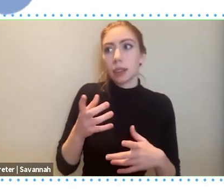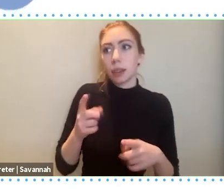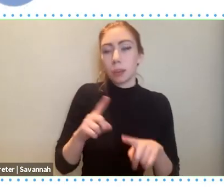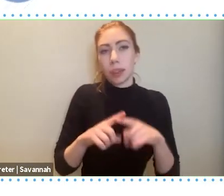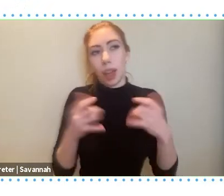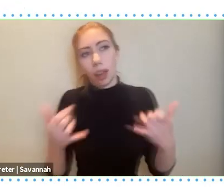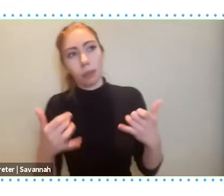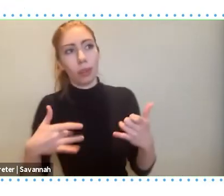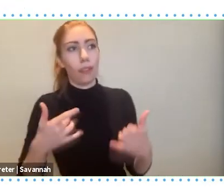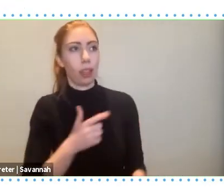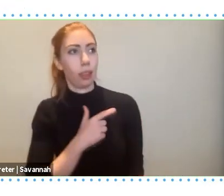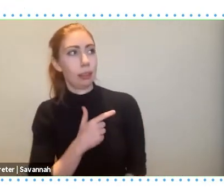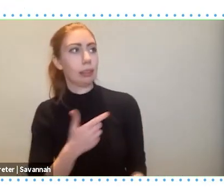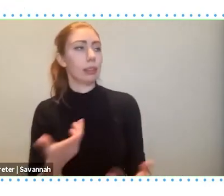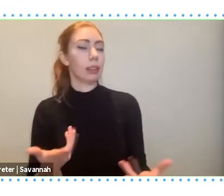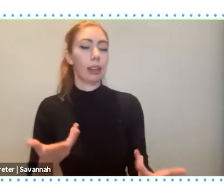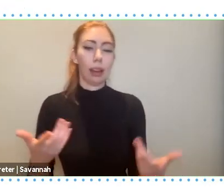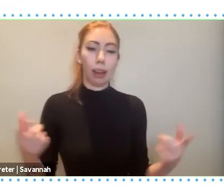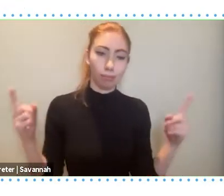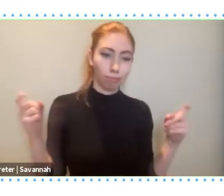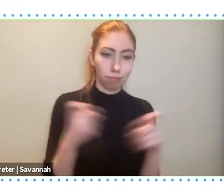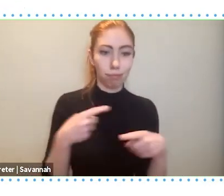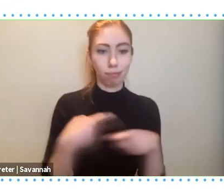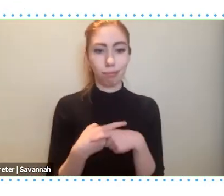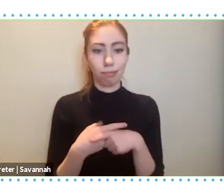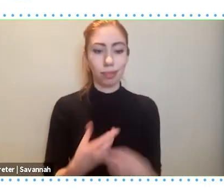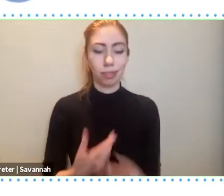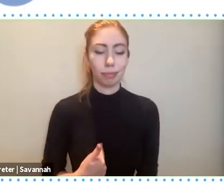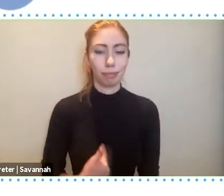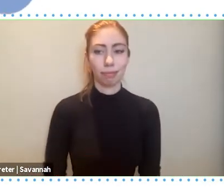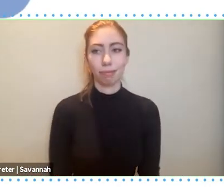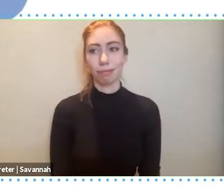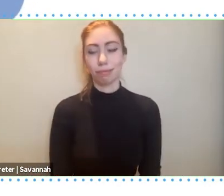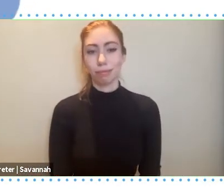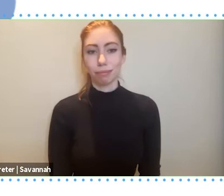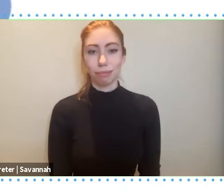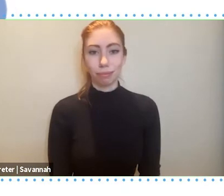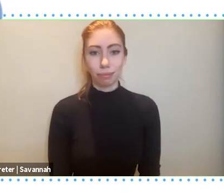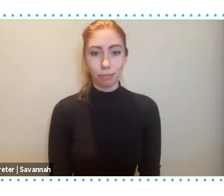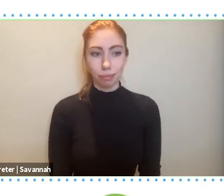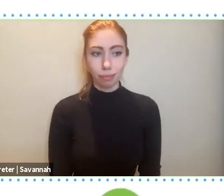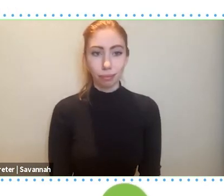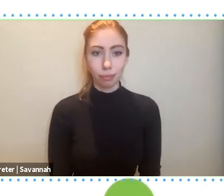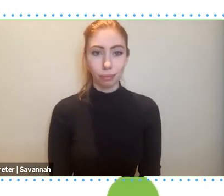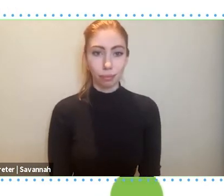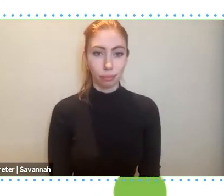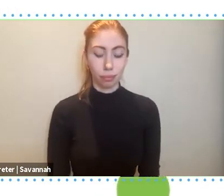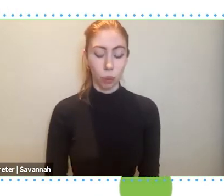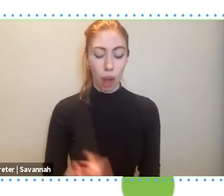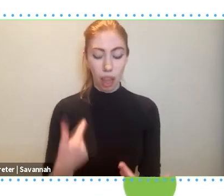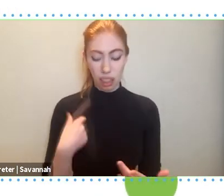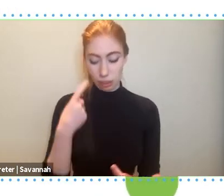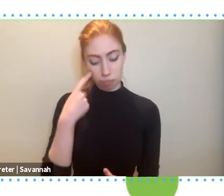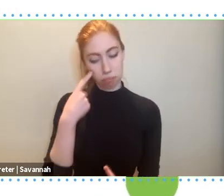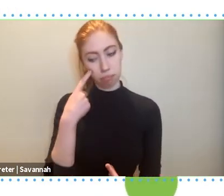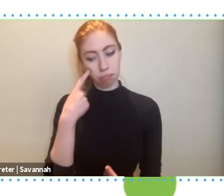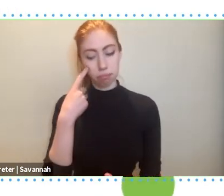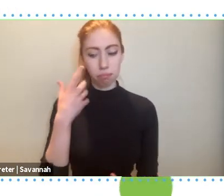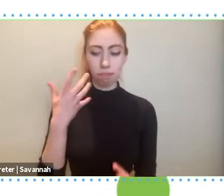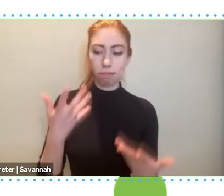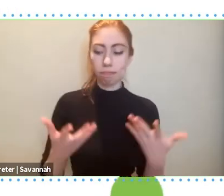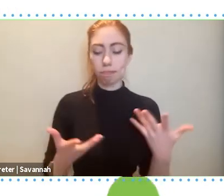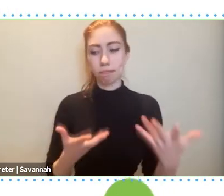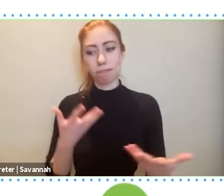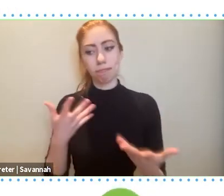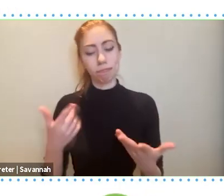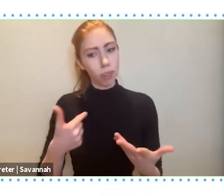and making things that are teal and aubergine. So I think it's having the courage to kind of say, let's innovate.